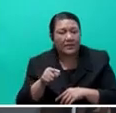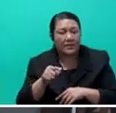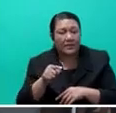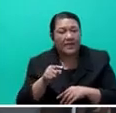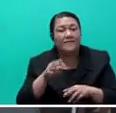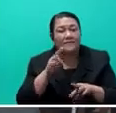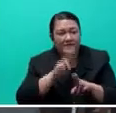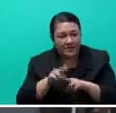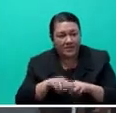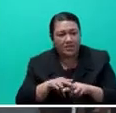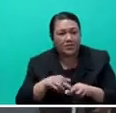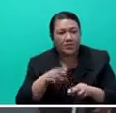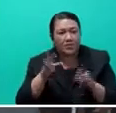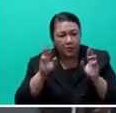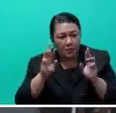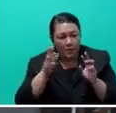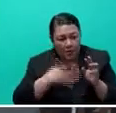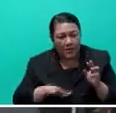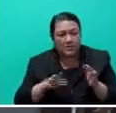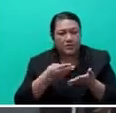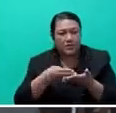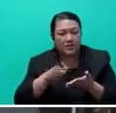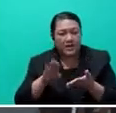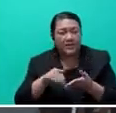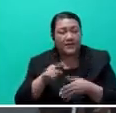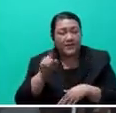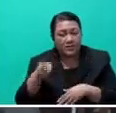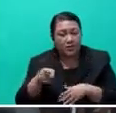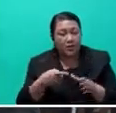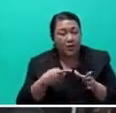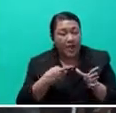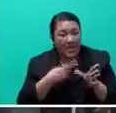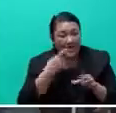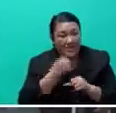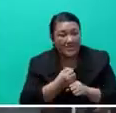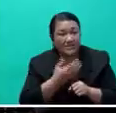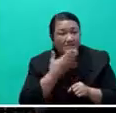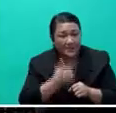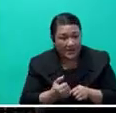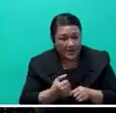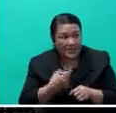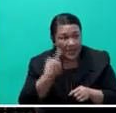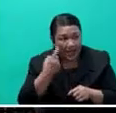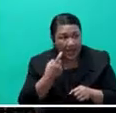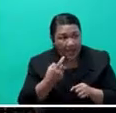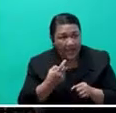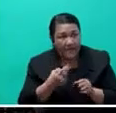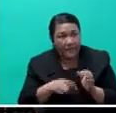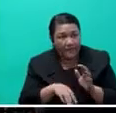like to urge the Honorable Attorney General to look at this very carefully. Vinaka.